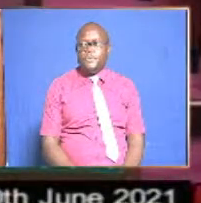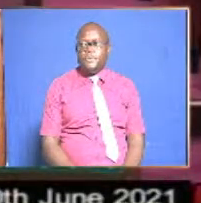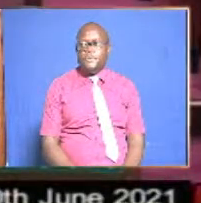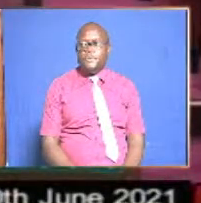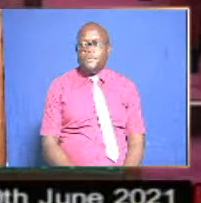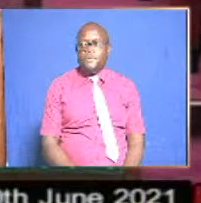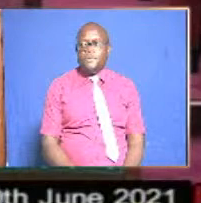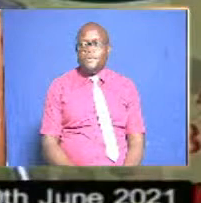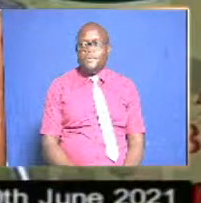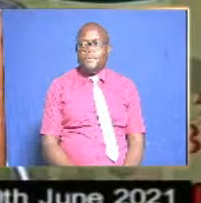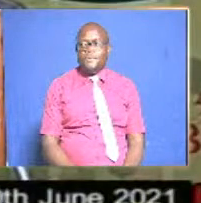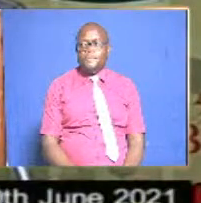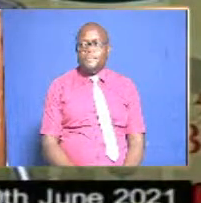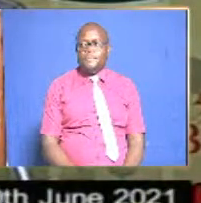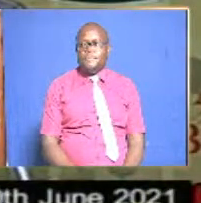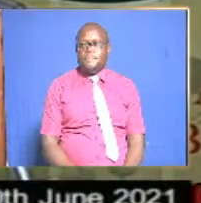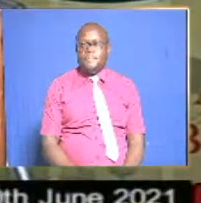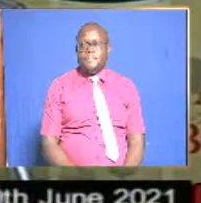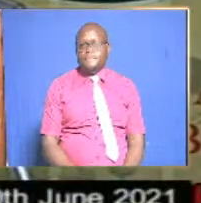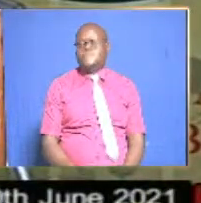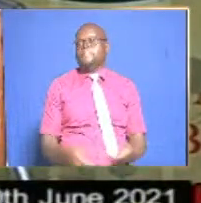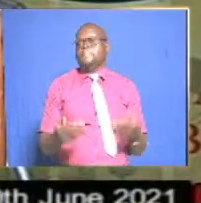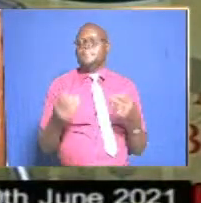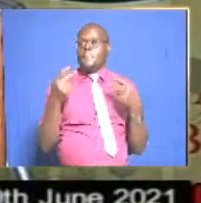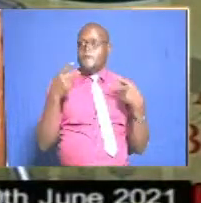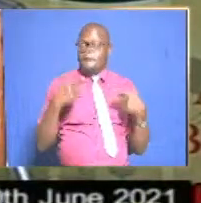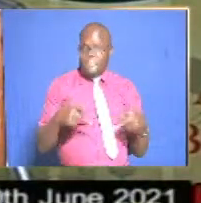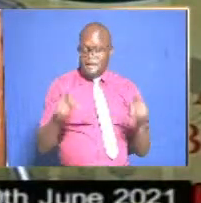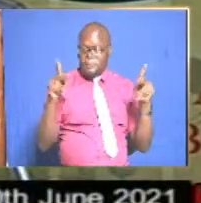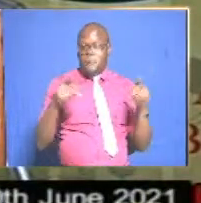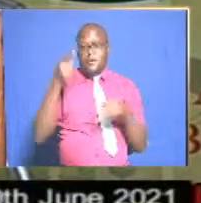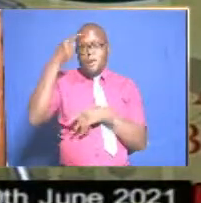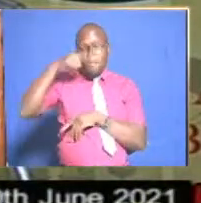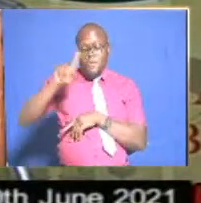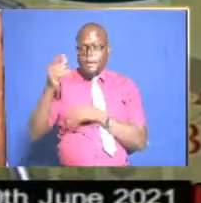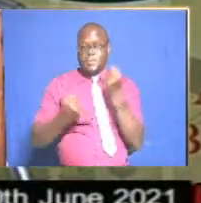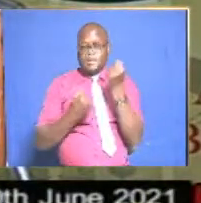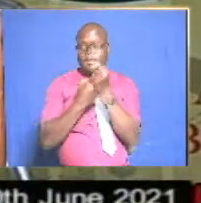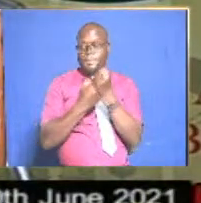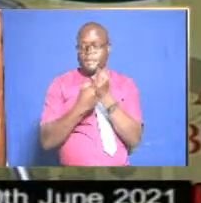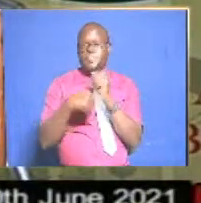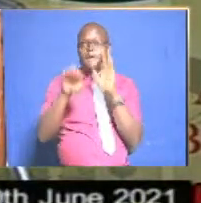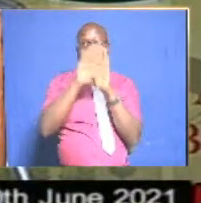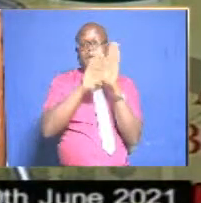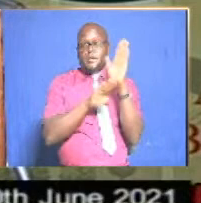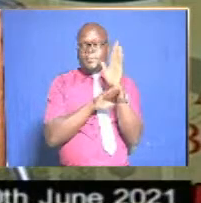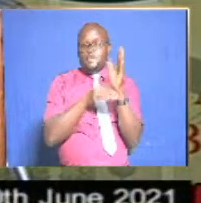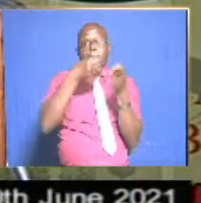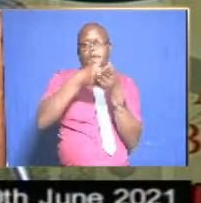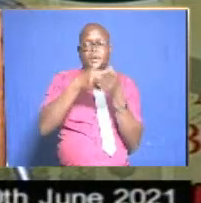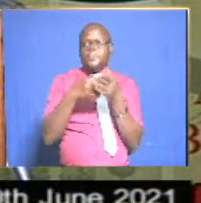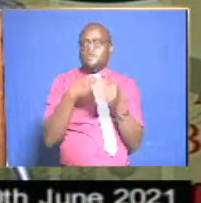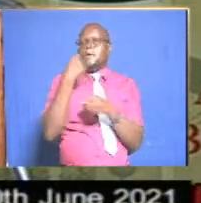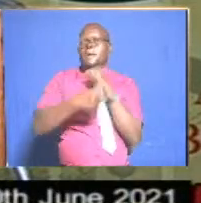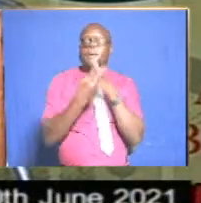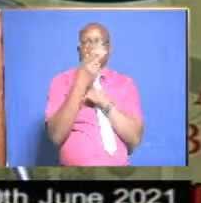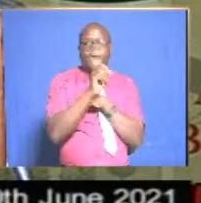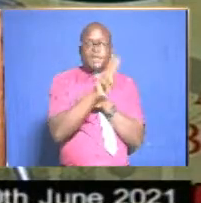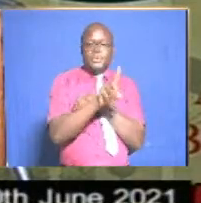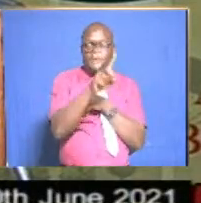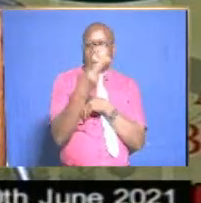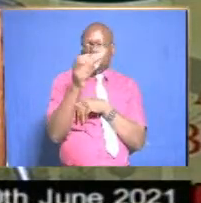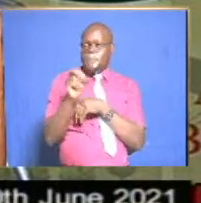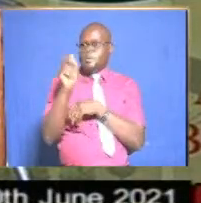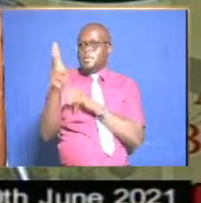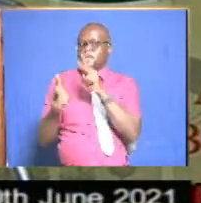2021. Mr. Speaker, the fiscal policy supporting the financial year 2021-22 and the medium-term budget is